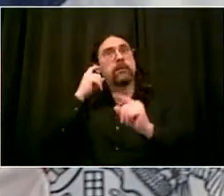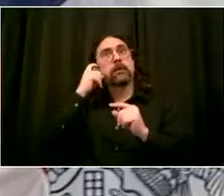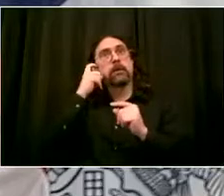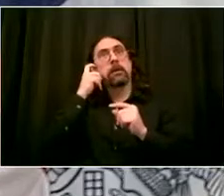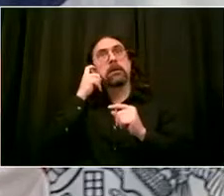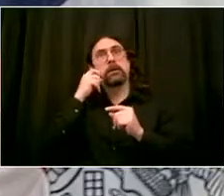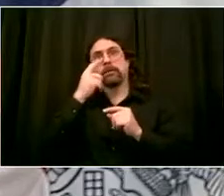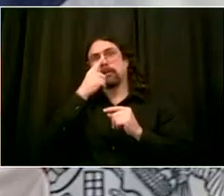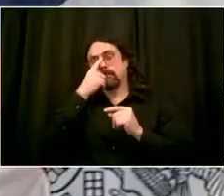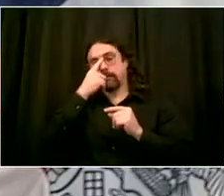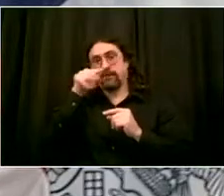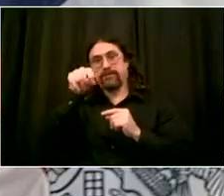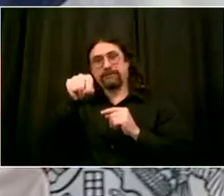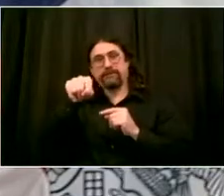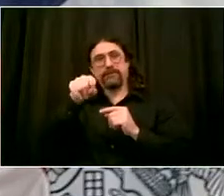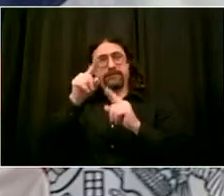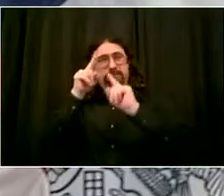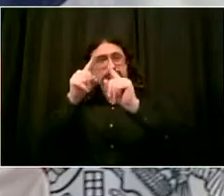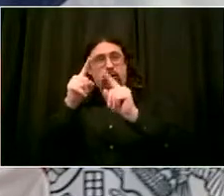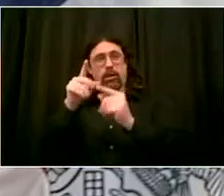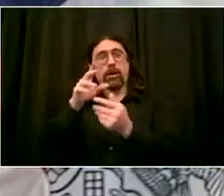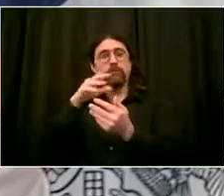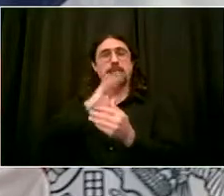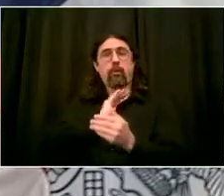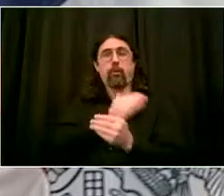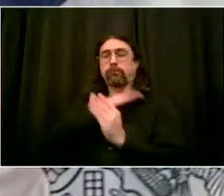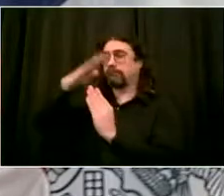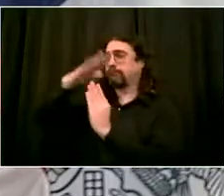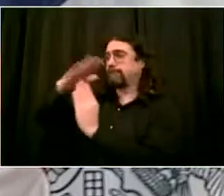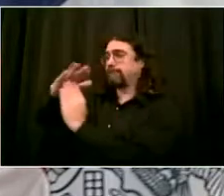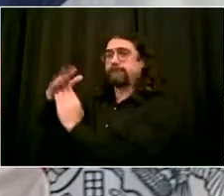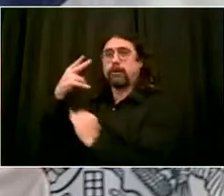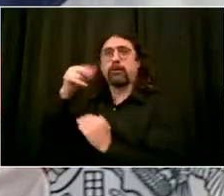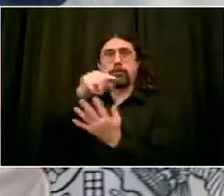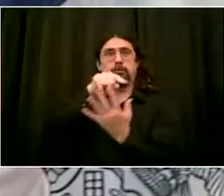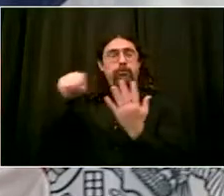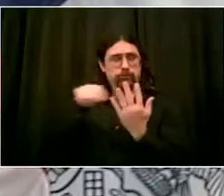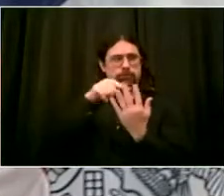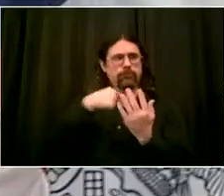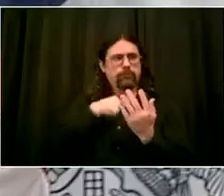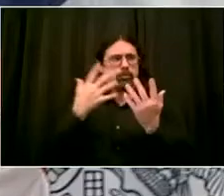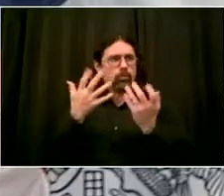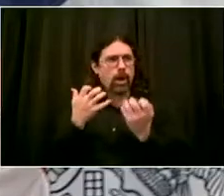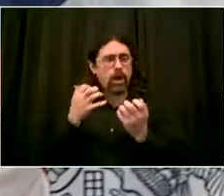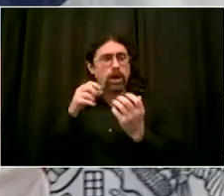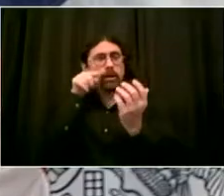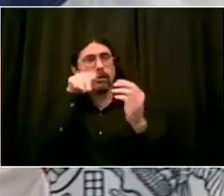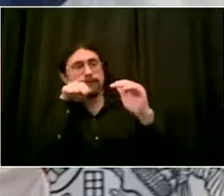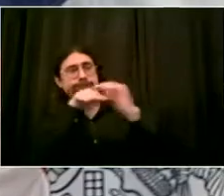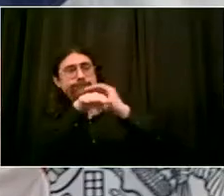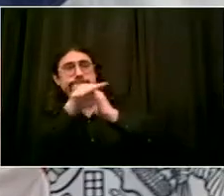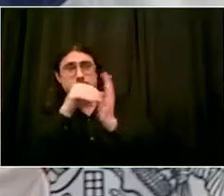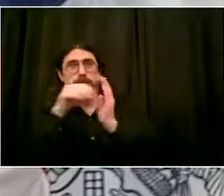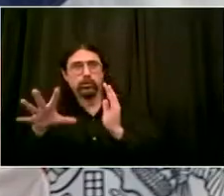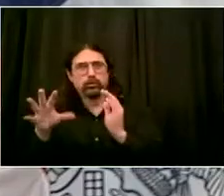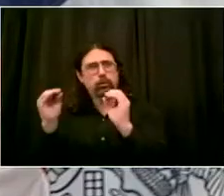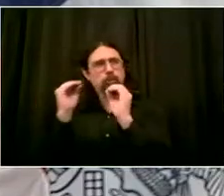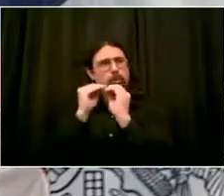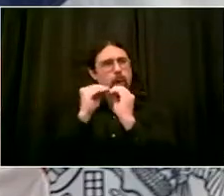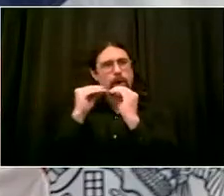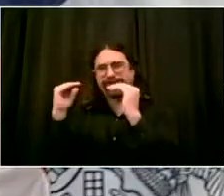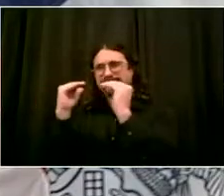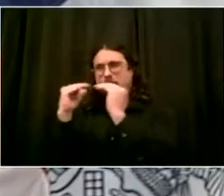third very good question a very important question I've said before I want to say it again I apologize to uh members of the New York City